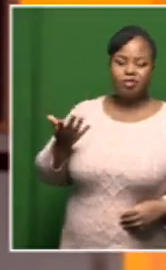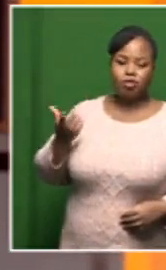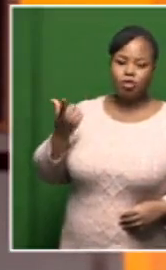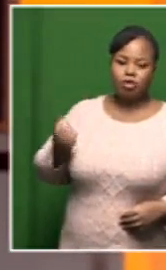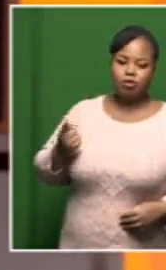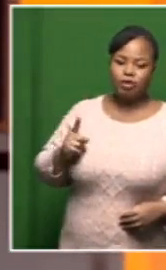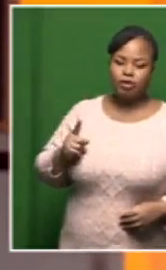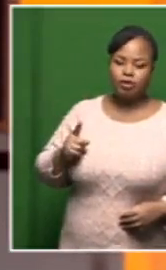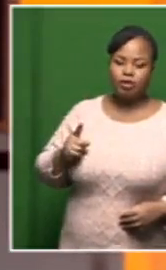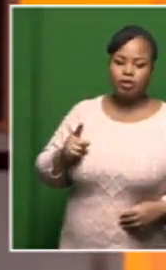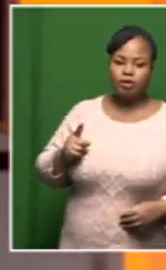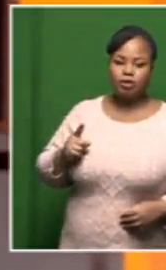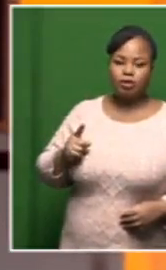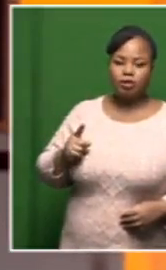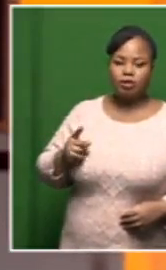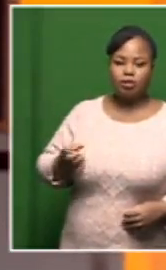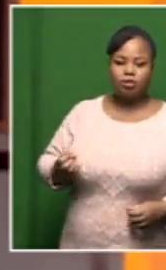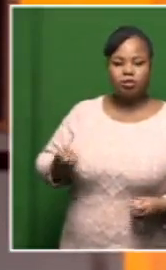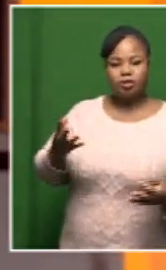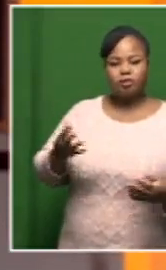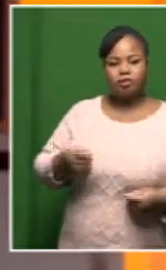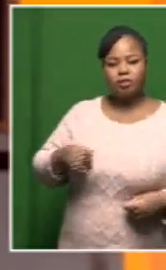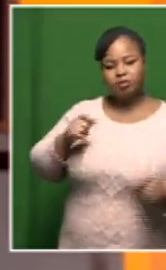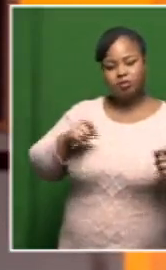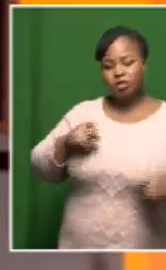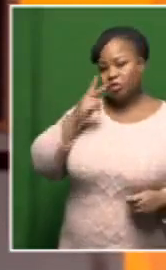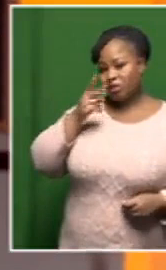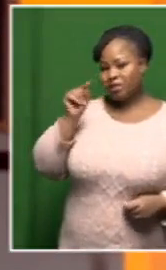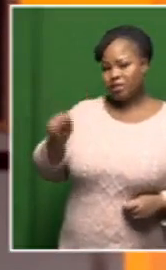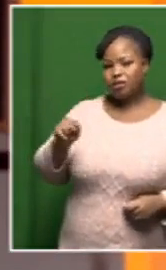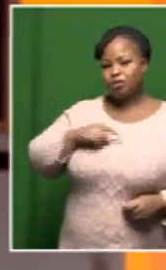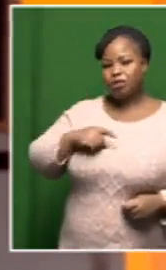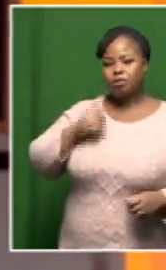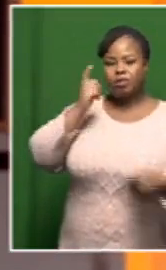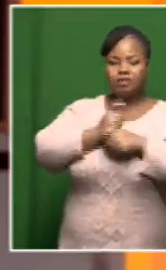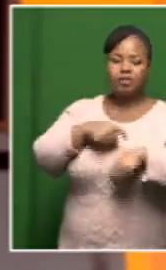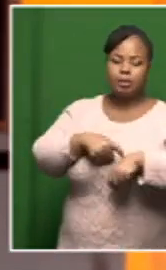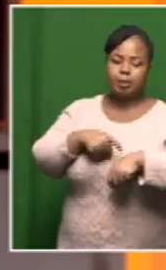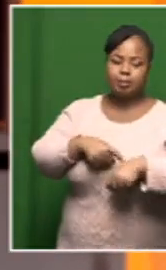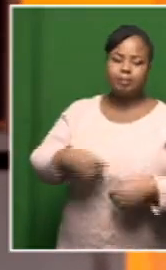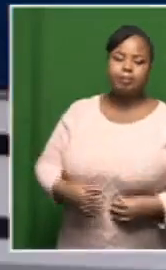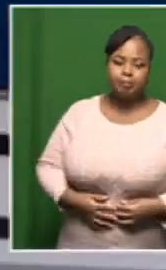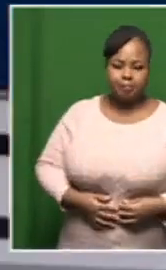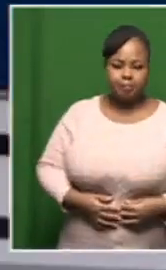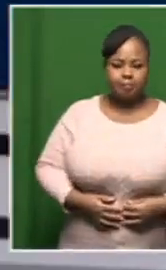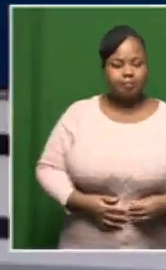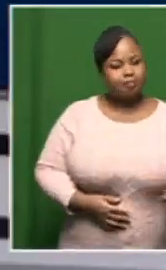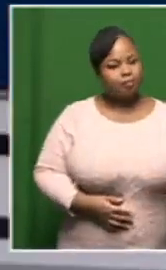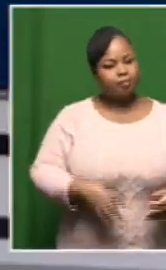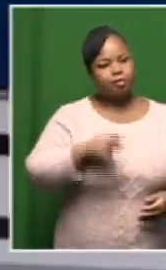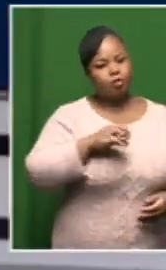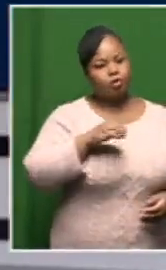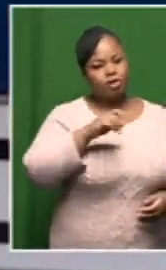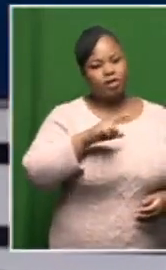give artists a breakthrough looking at that, because it was a difficult time, actually. Yes. Molefe, talk to us